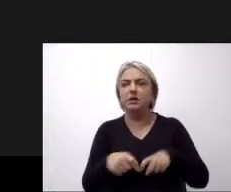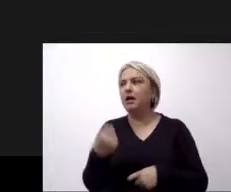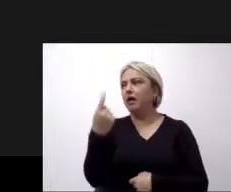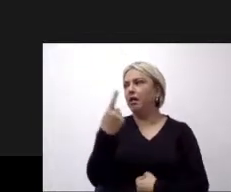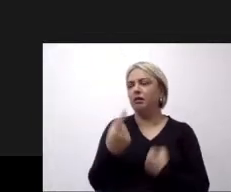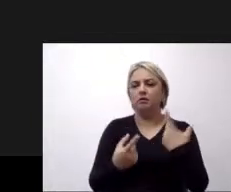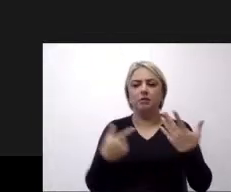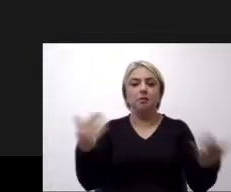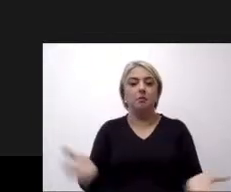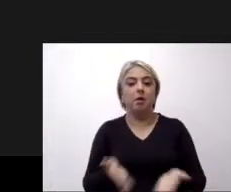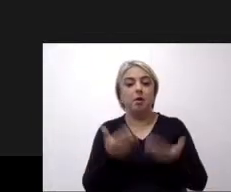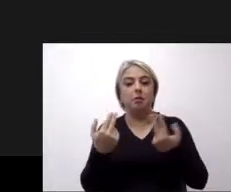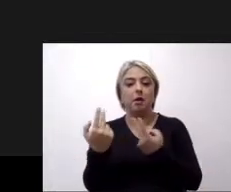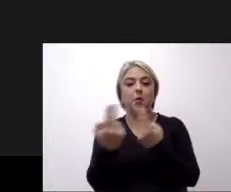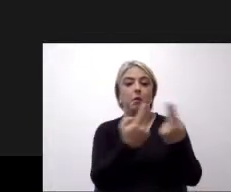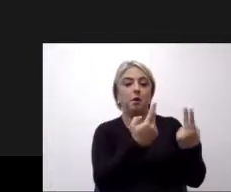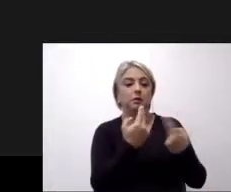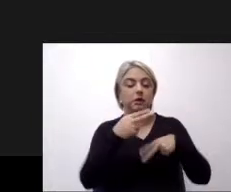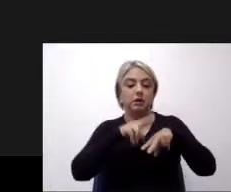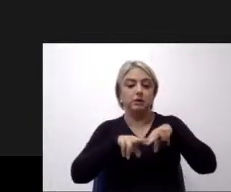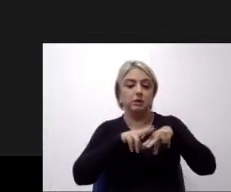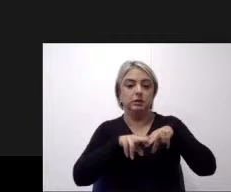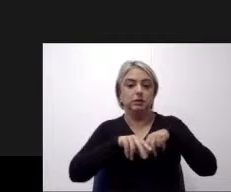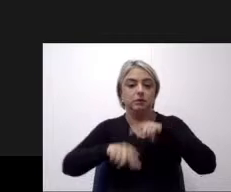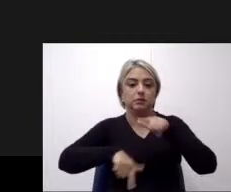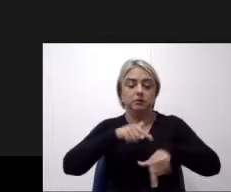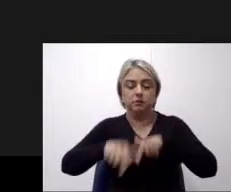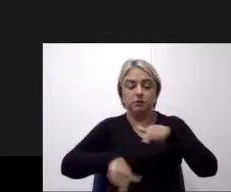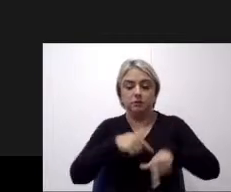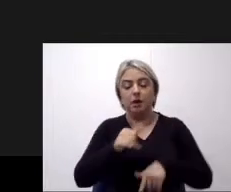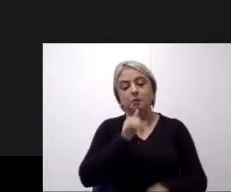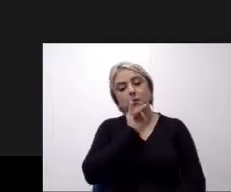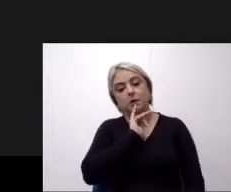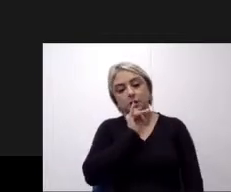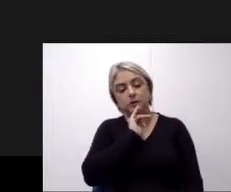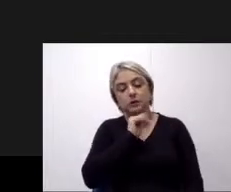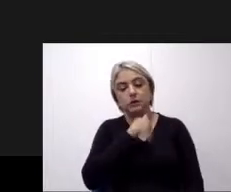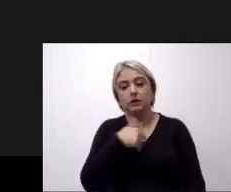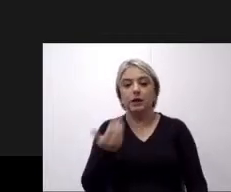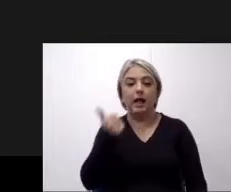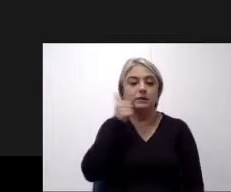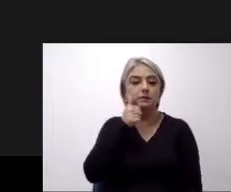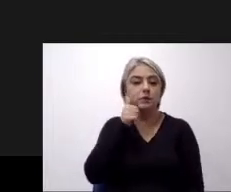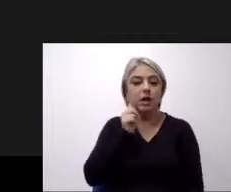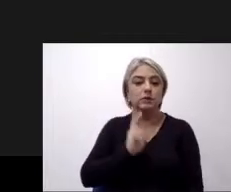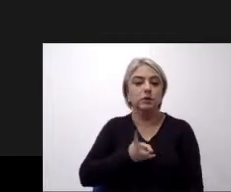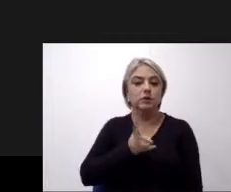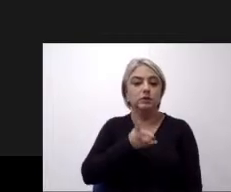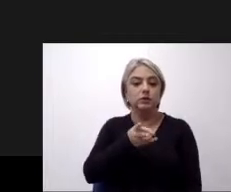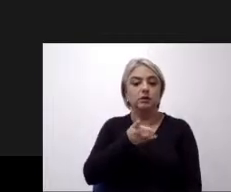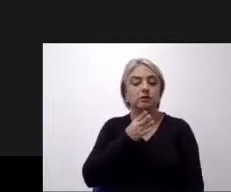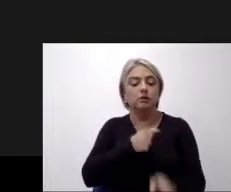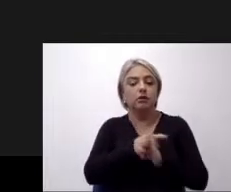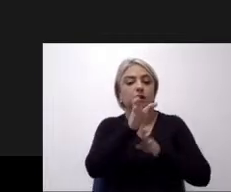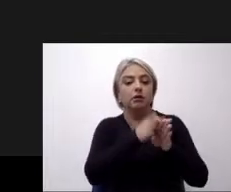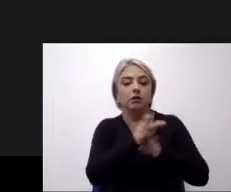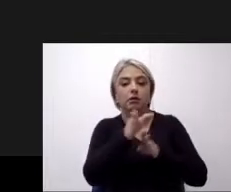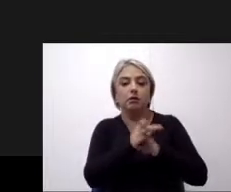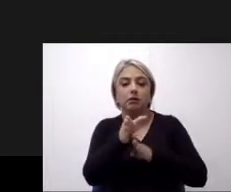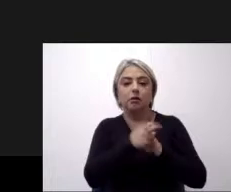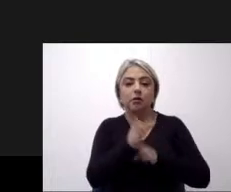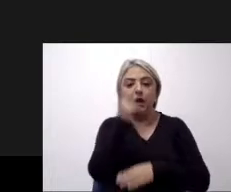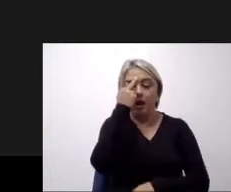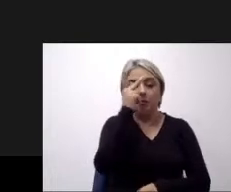their job. For instance, women continue to be oriented in sectors where part-time